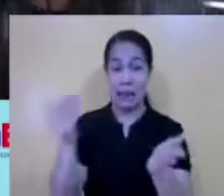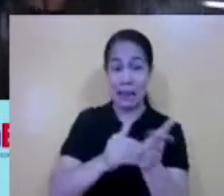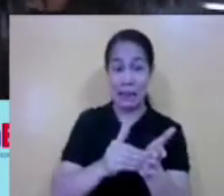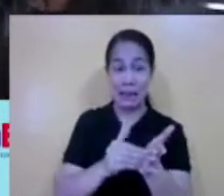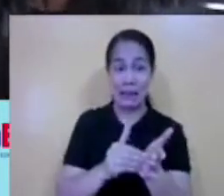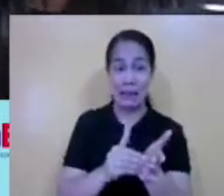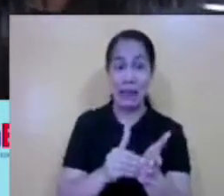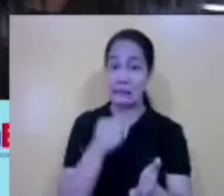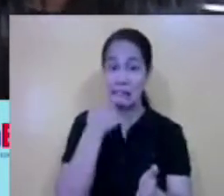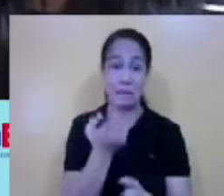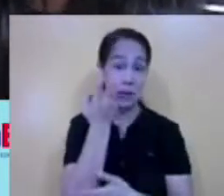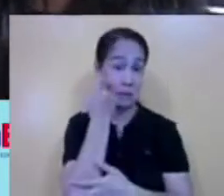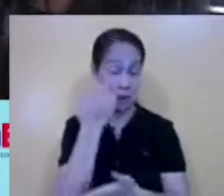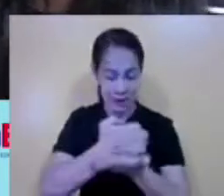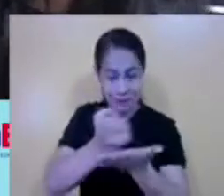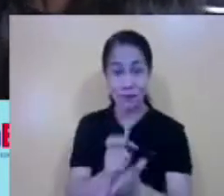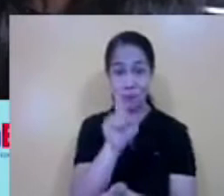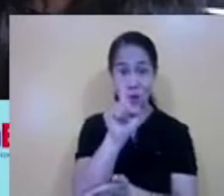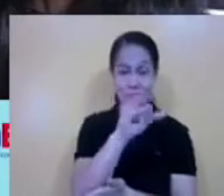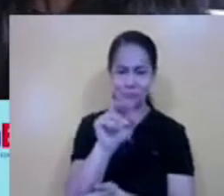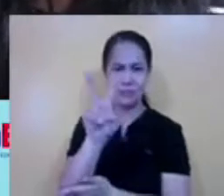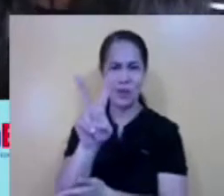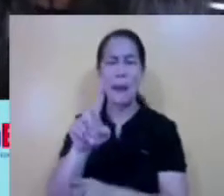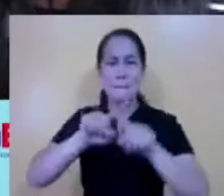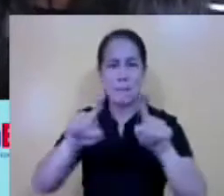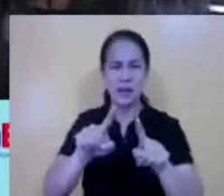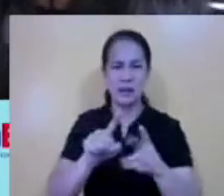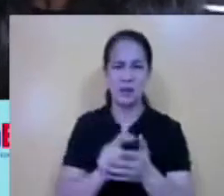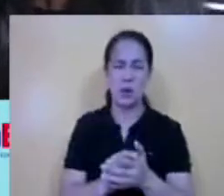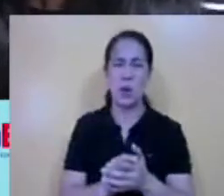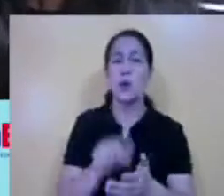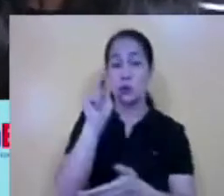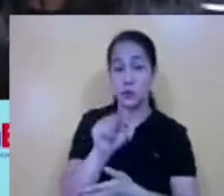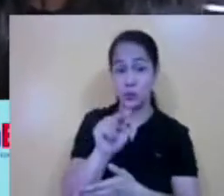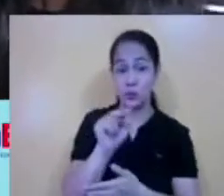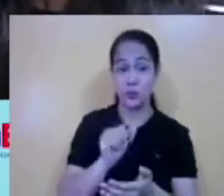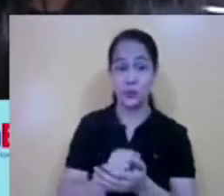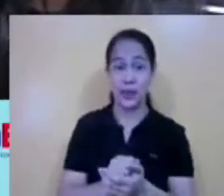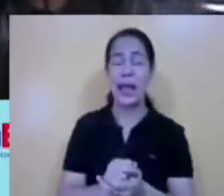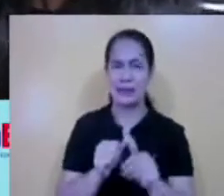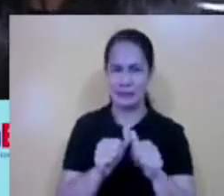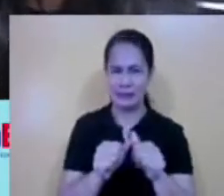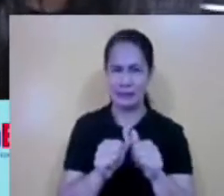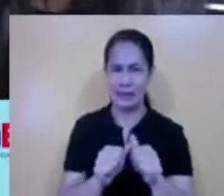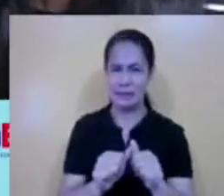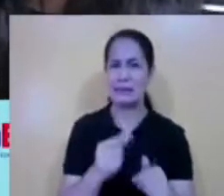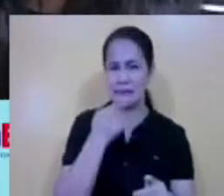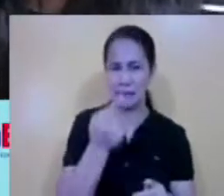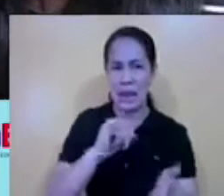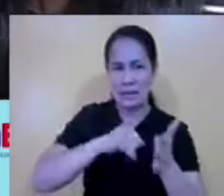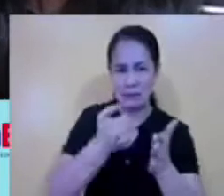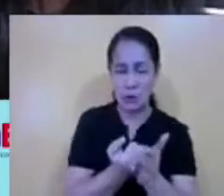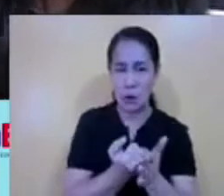episode 1 and 2, but we still feel the need to keep on reiterating it just so to avoid